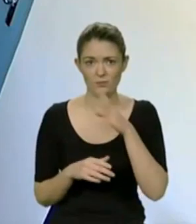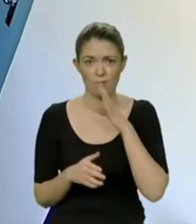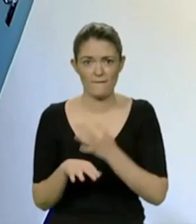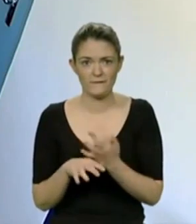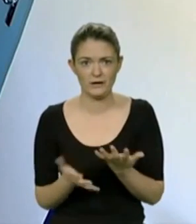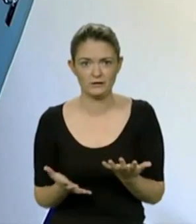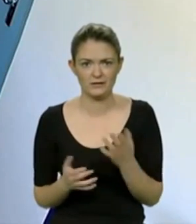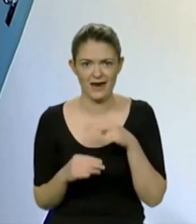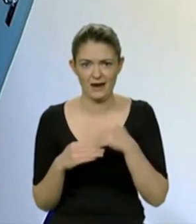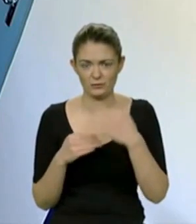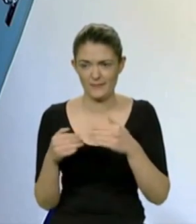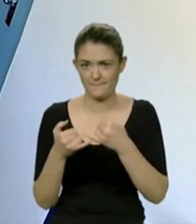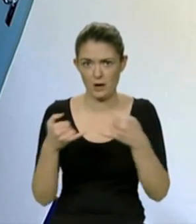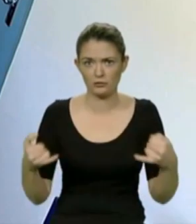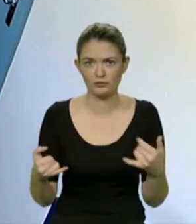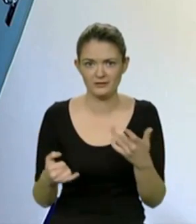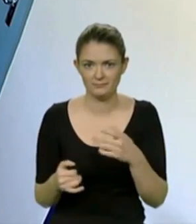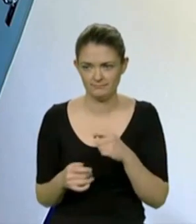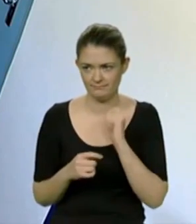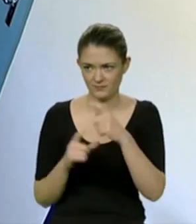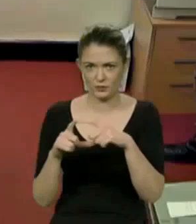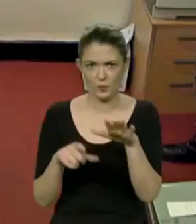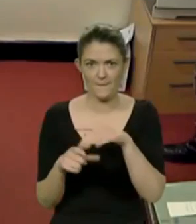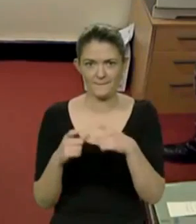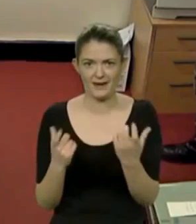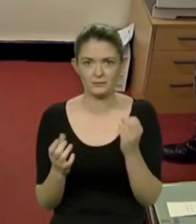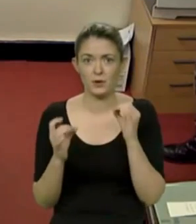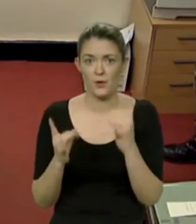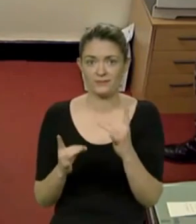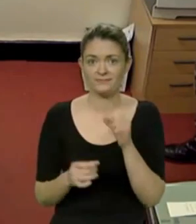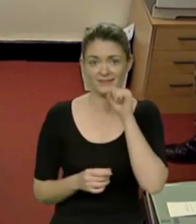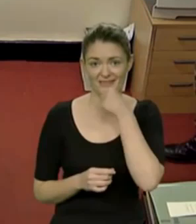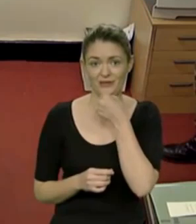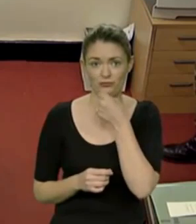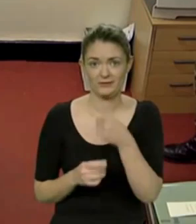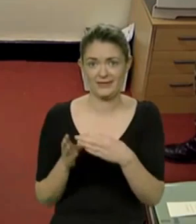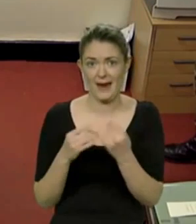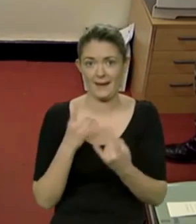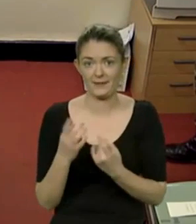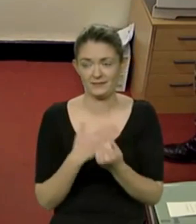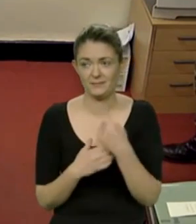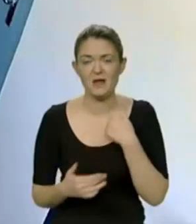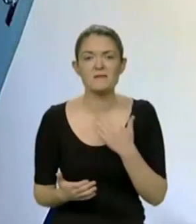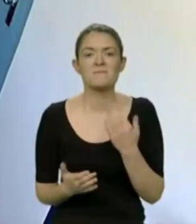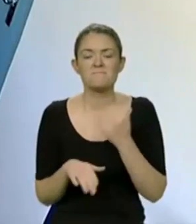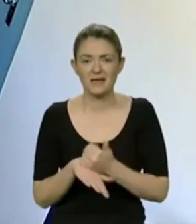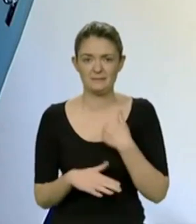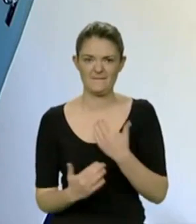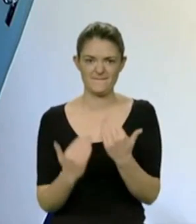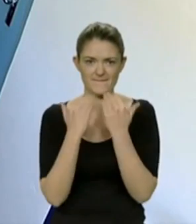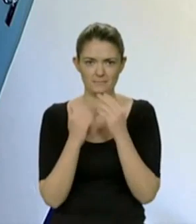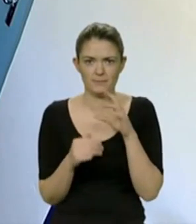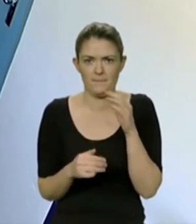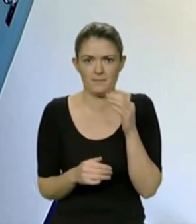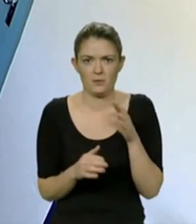pass. Okay, Duffy, these are fairly serious things to be happening. Basically, I'm fed up. There's no point in parading over these. The CO will deal with